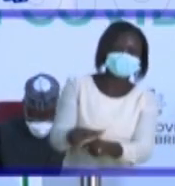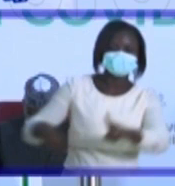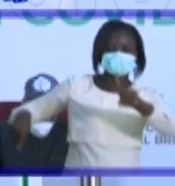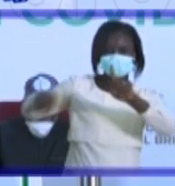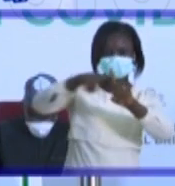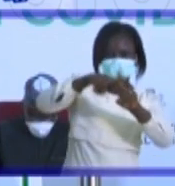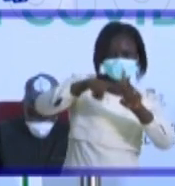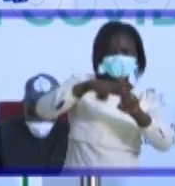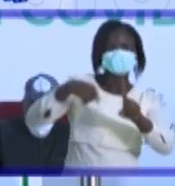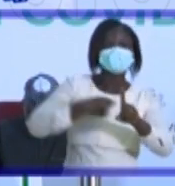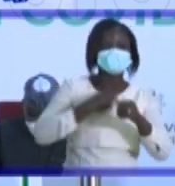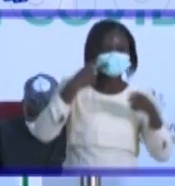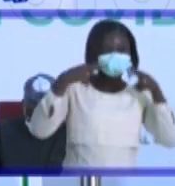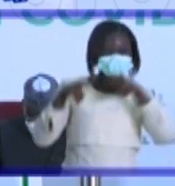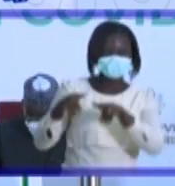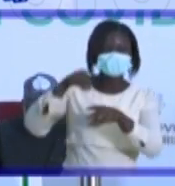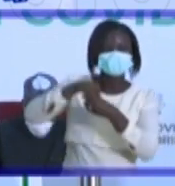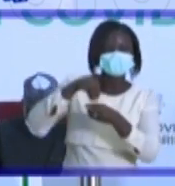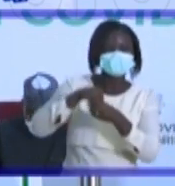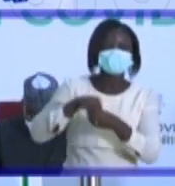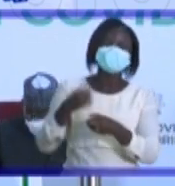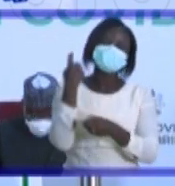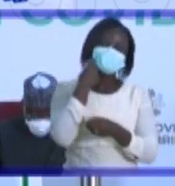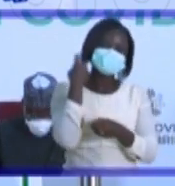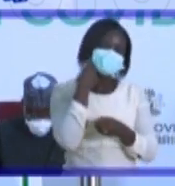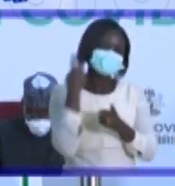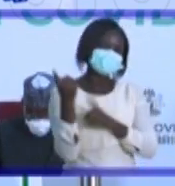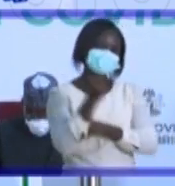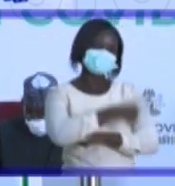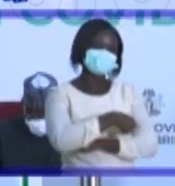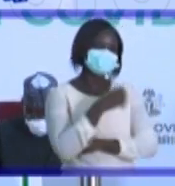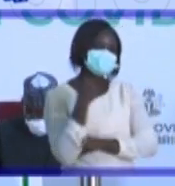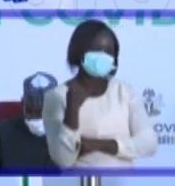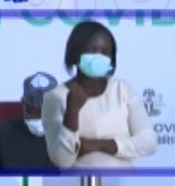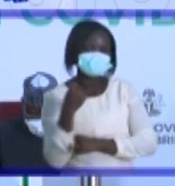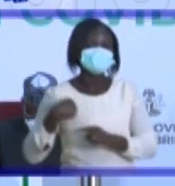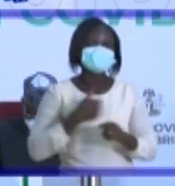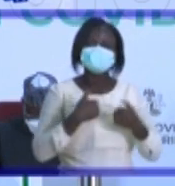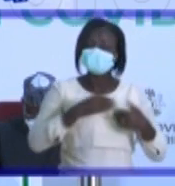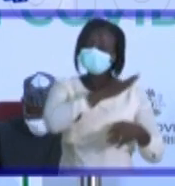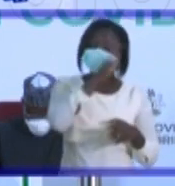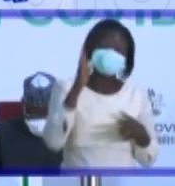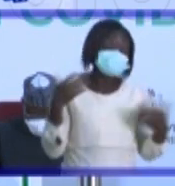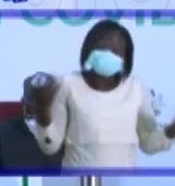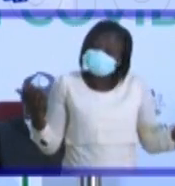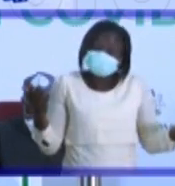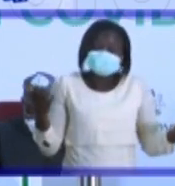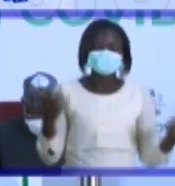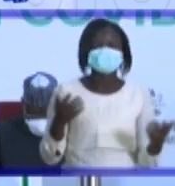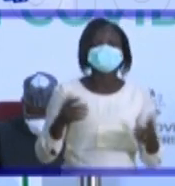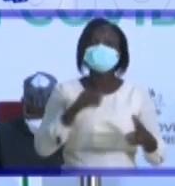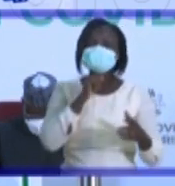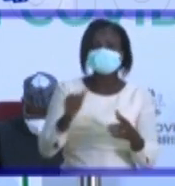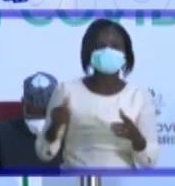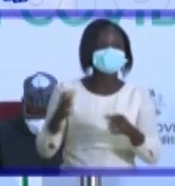positives we are observing in recent days. We have nevertheless not reached